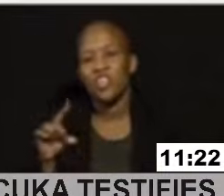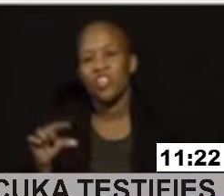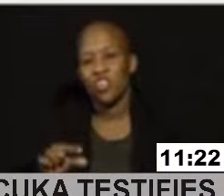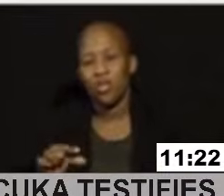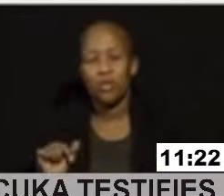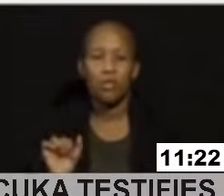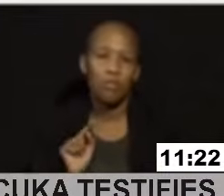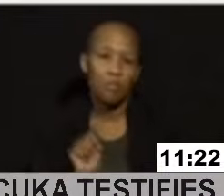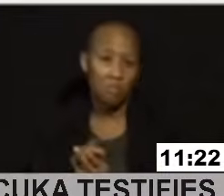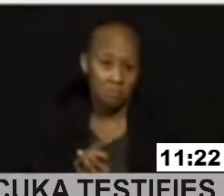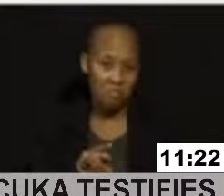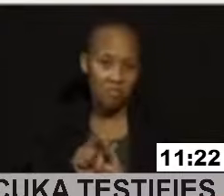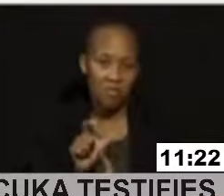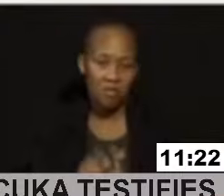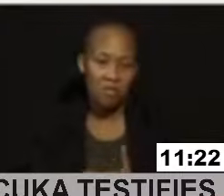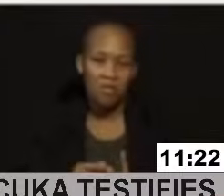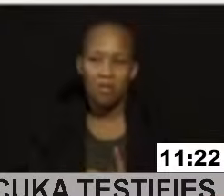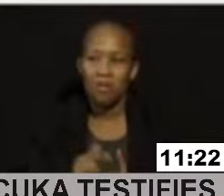who told me that